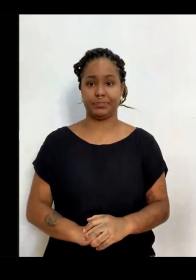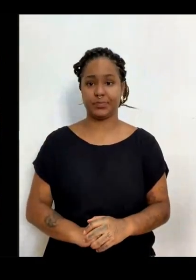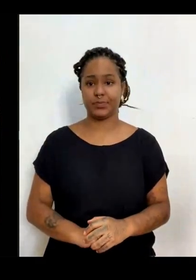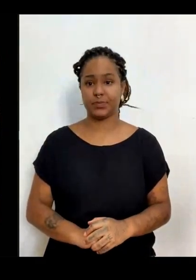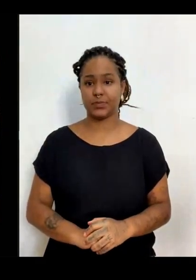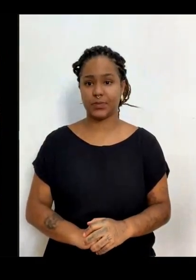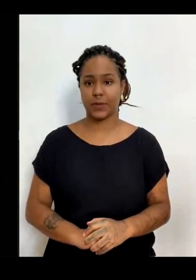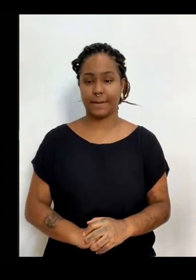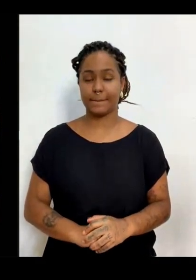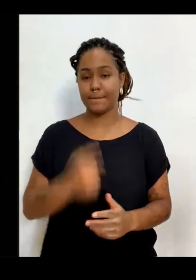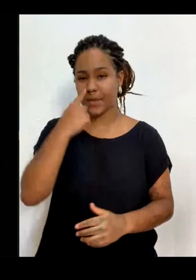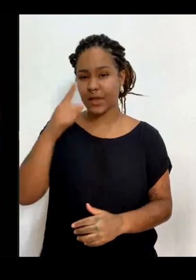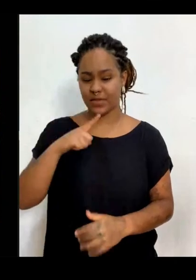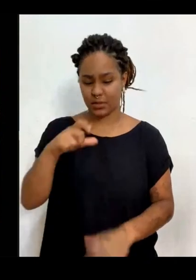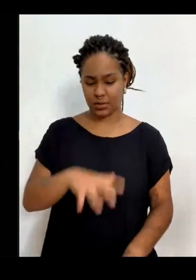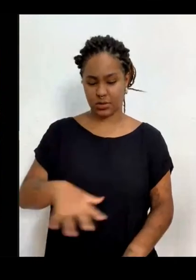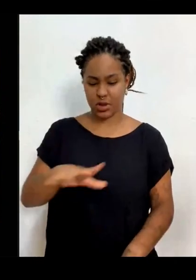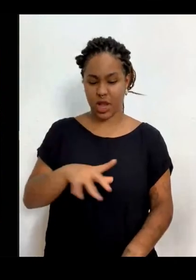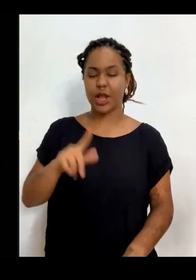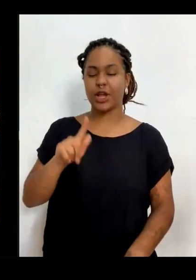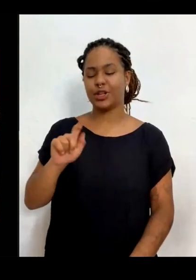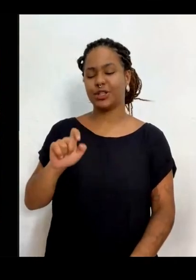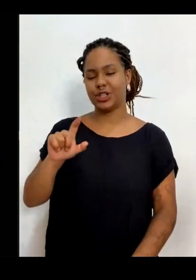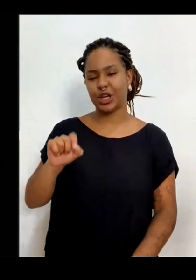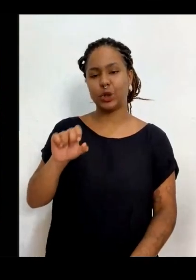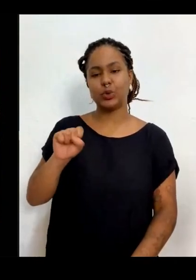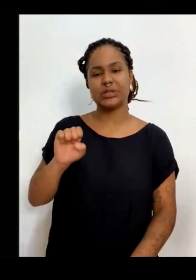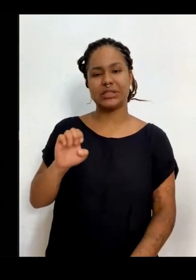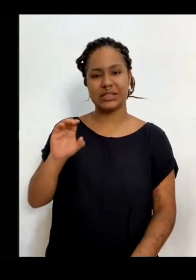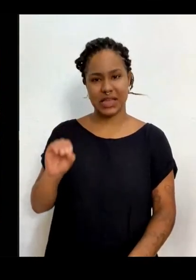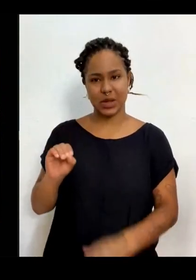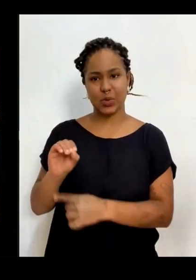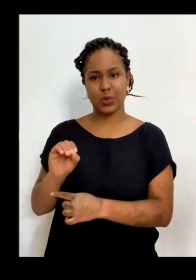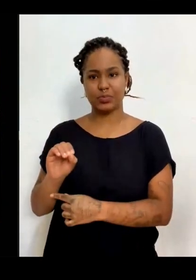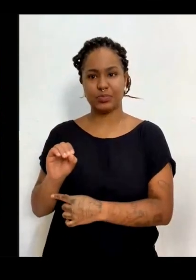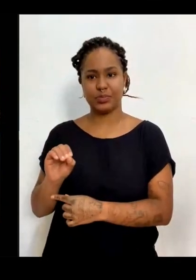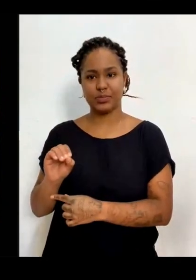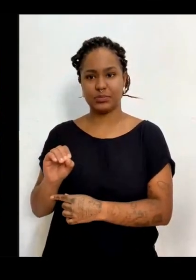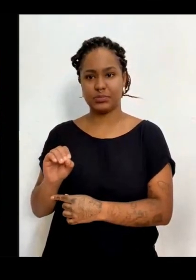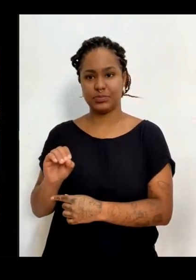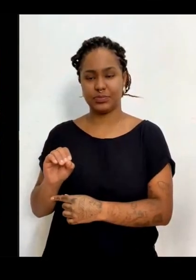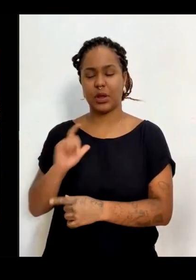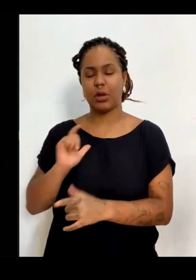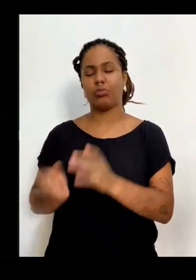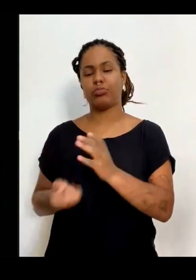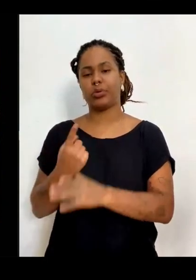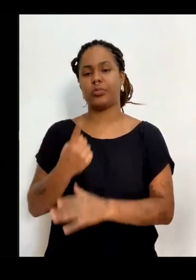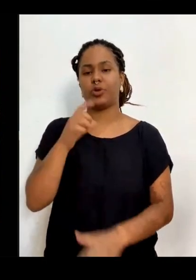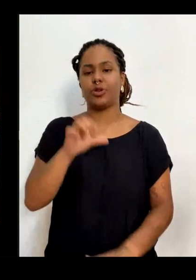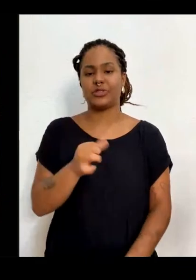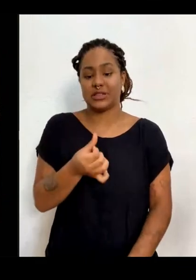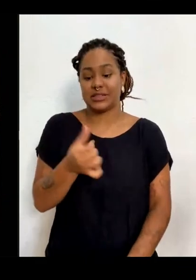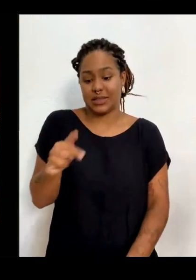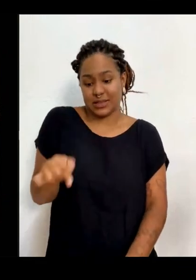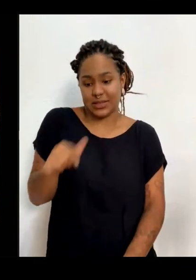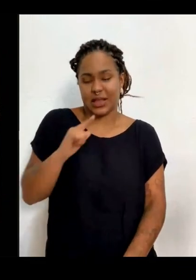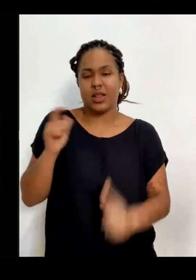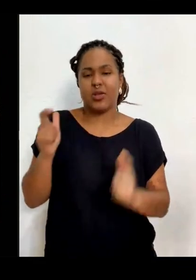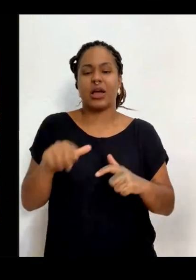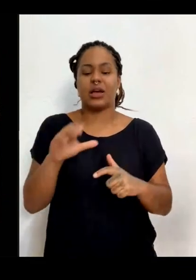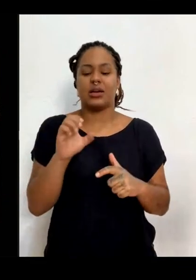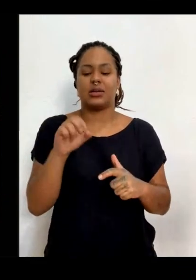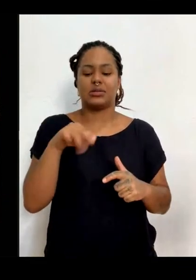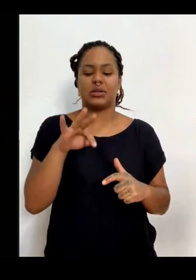1967 in a development in Los Angeles called Century City which was trampling on the